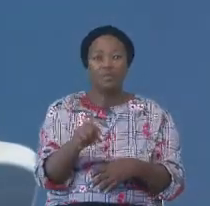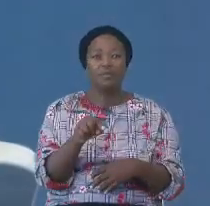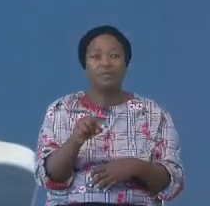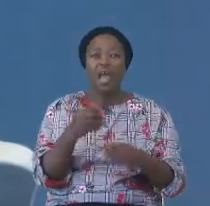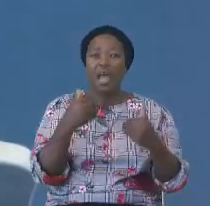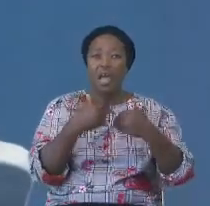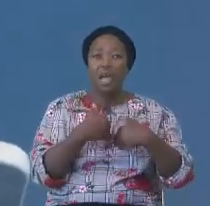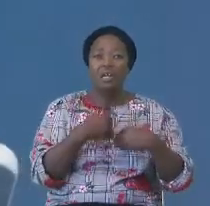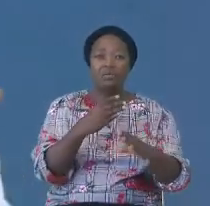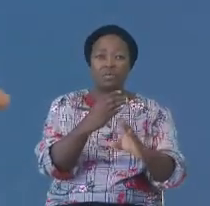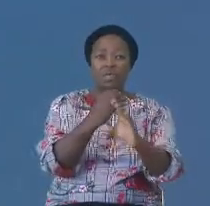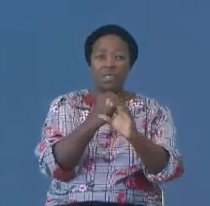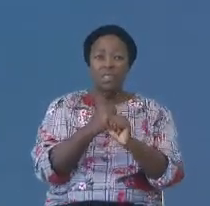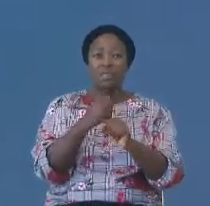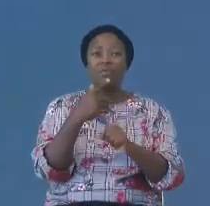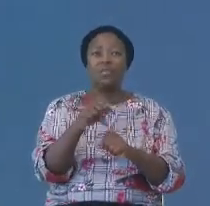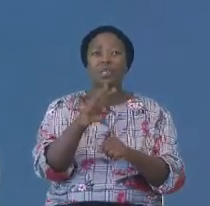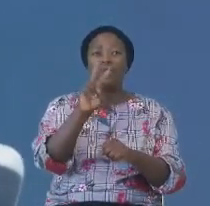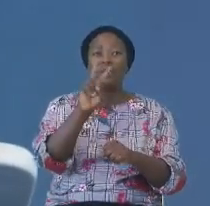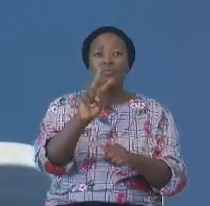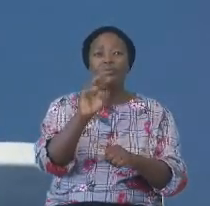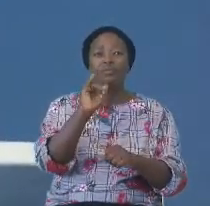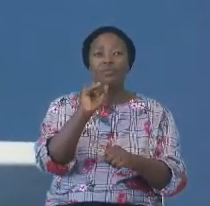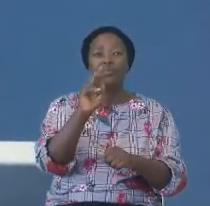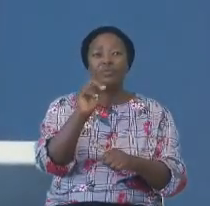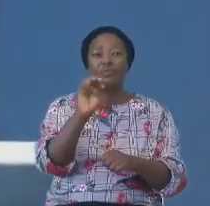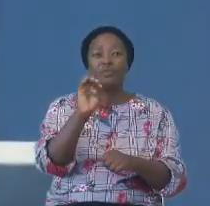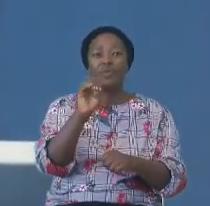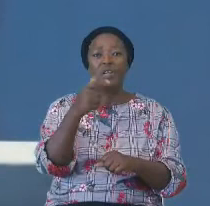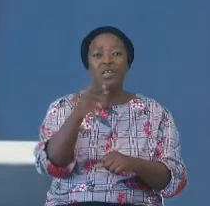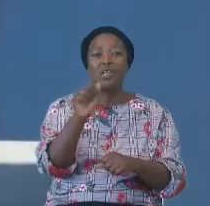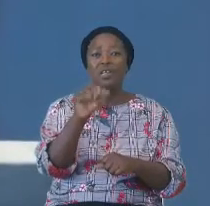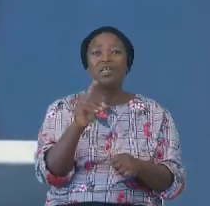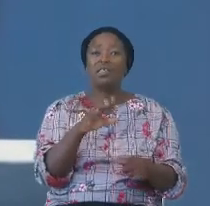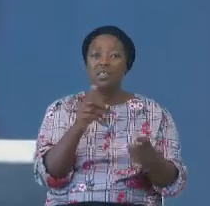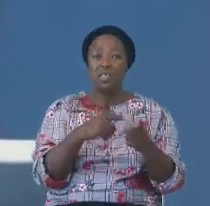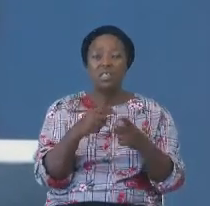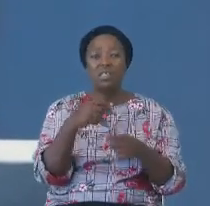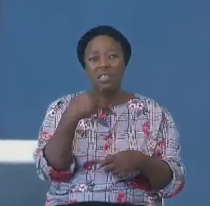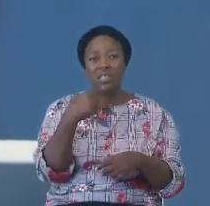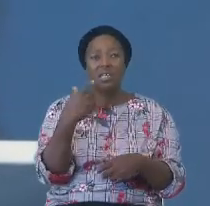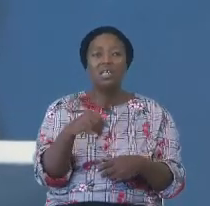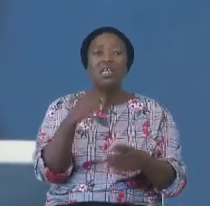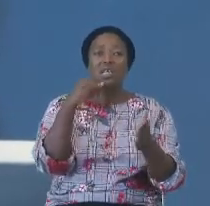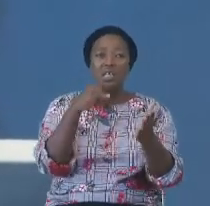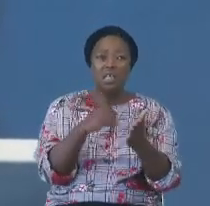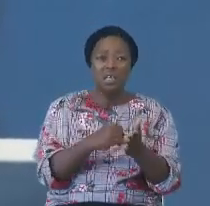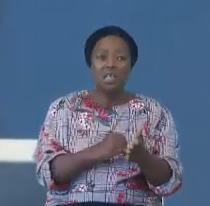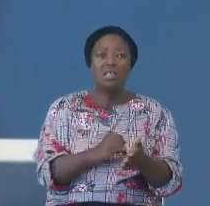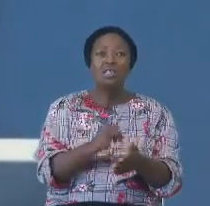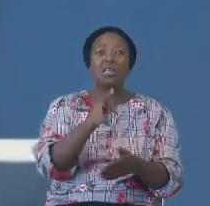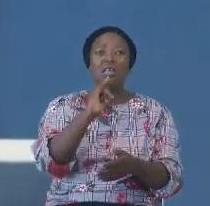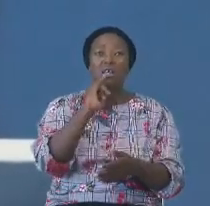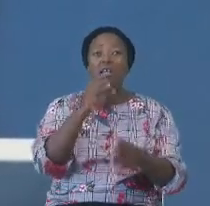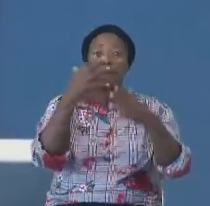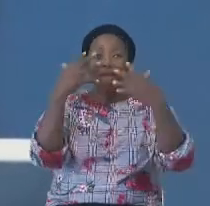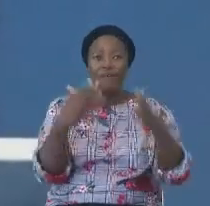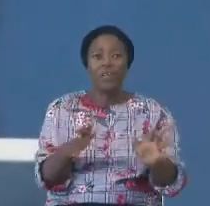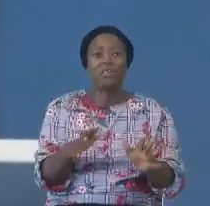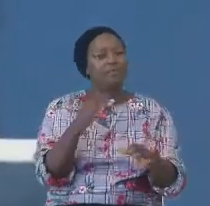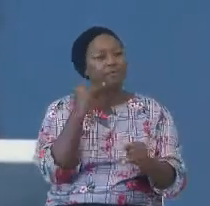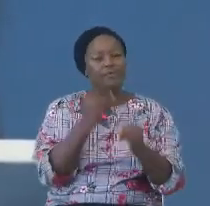verse 30, when Jesus therefore had received the vinegar, he